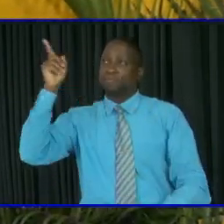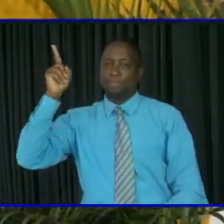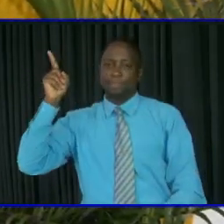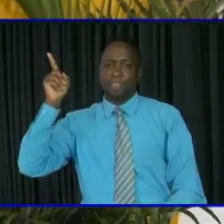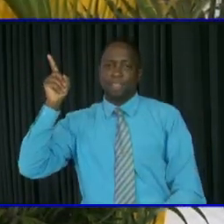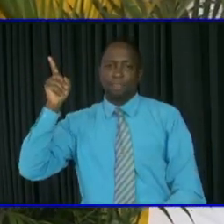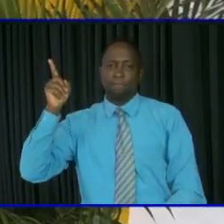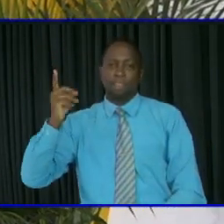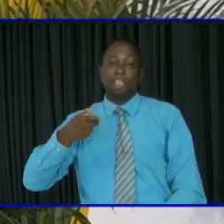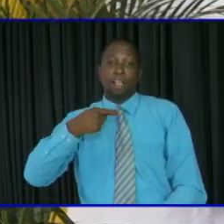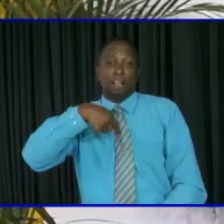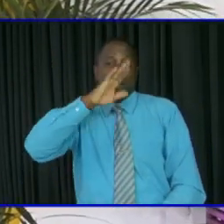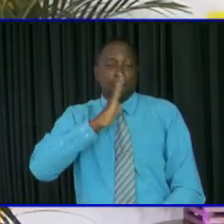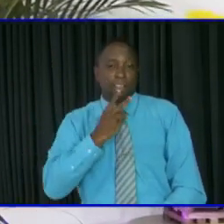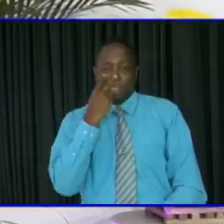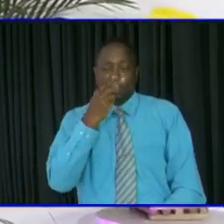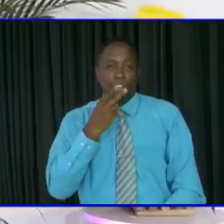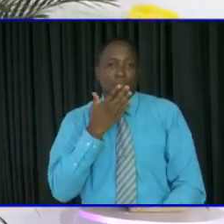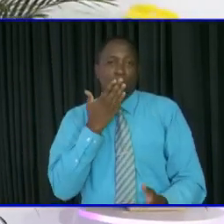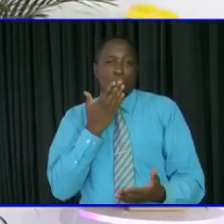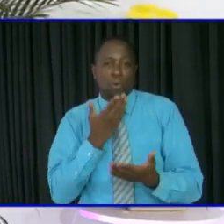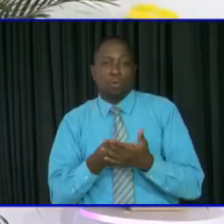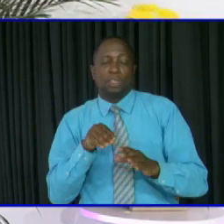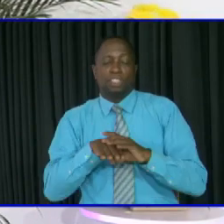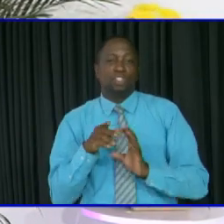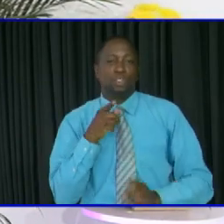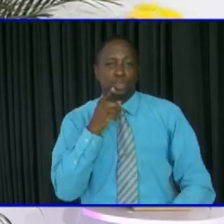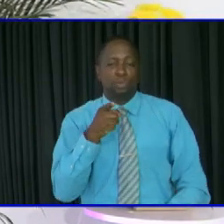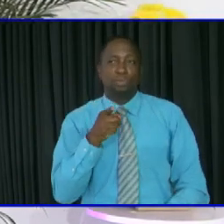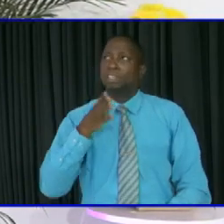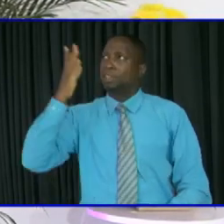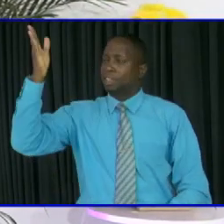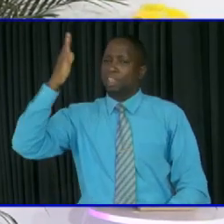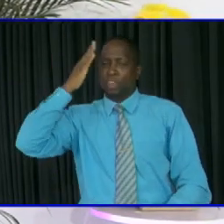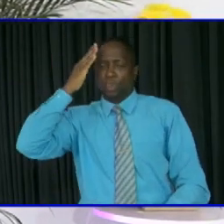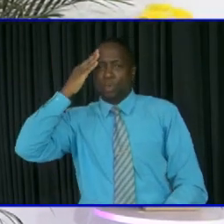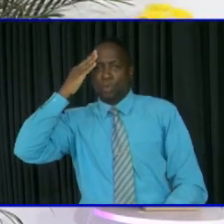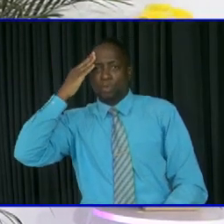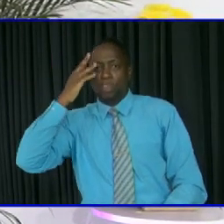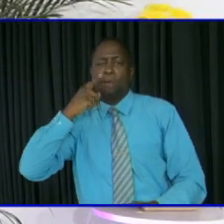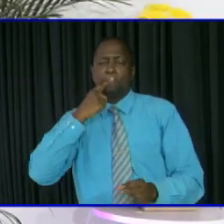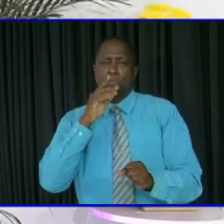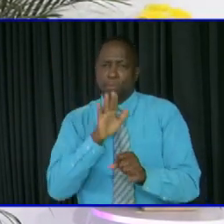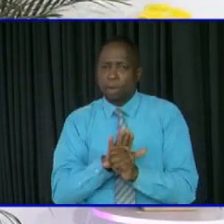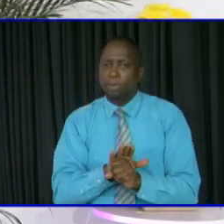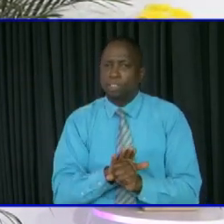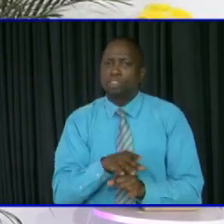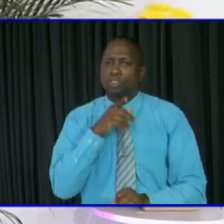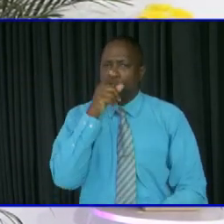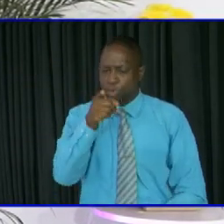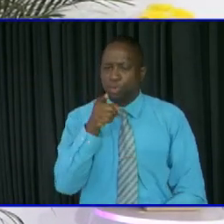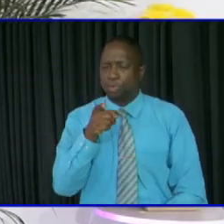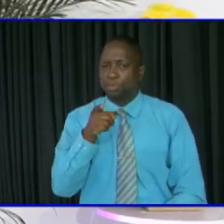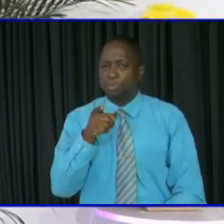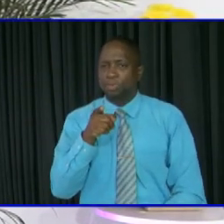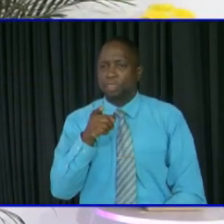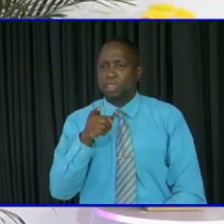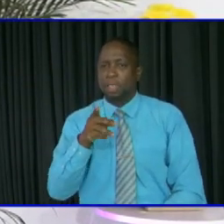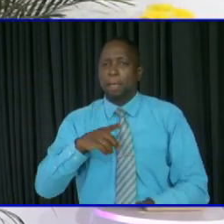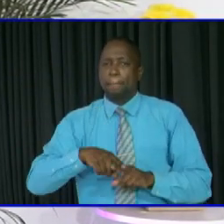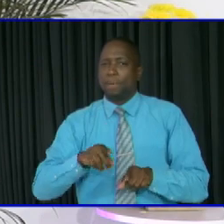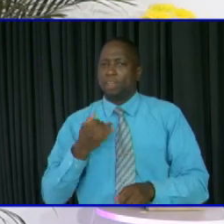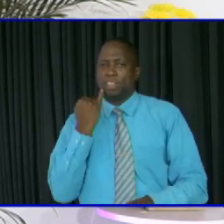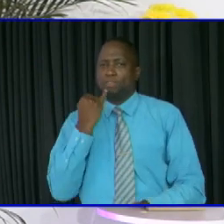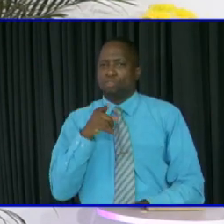God sees the good in you. He knows the promise you are. But if you do not have the power of the